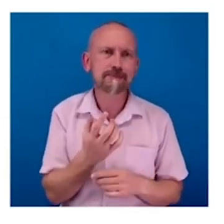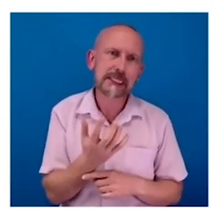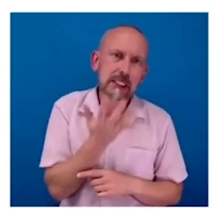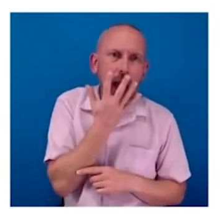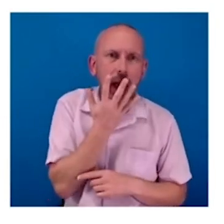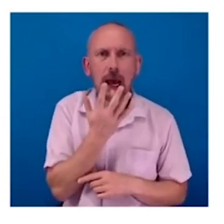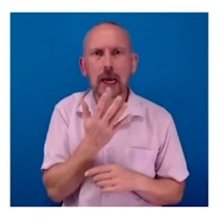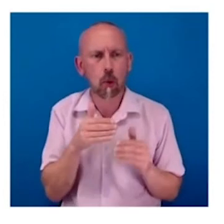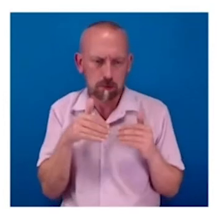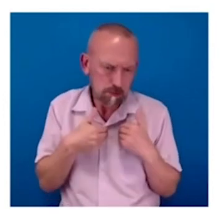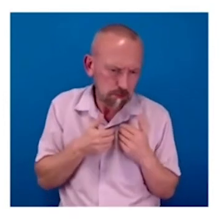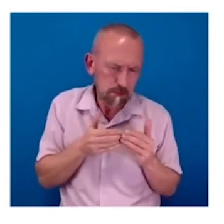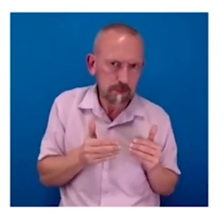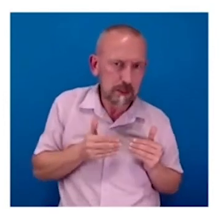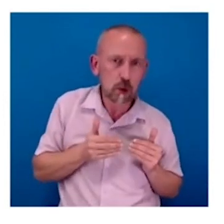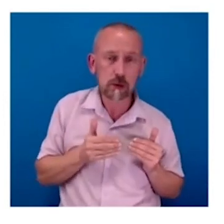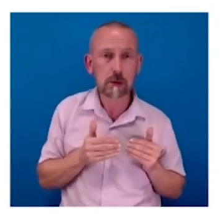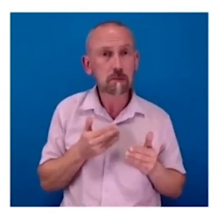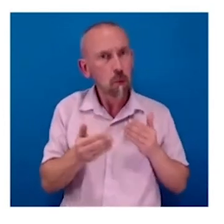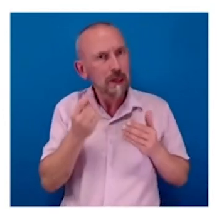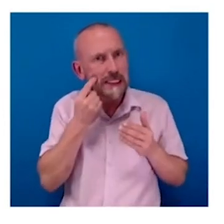easier to start those conversations as well,